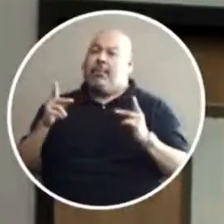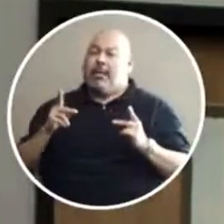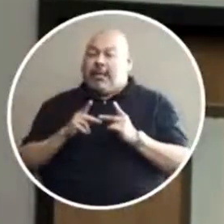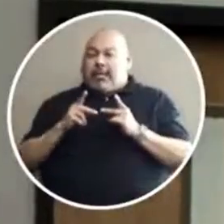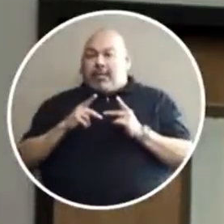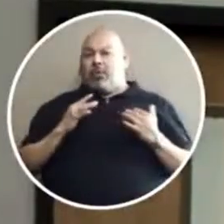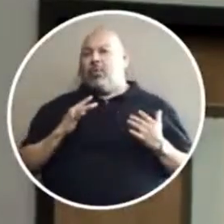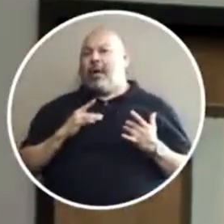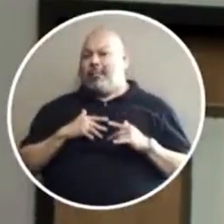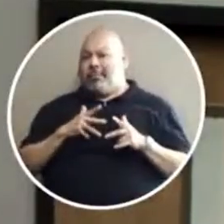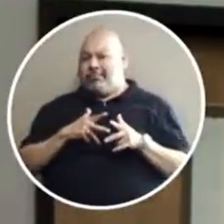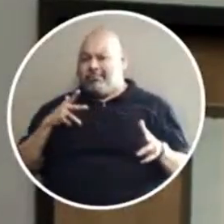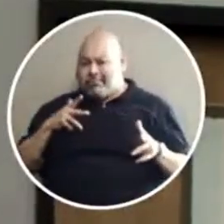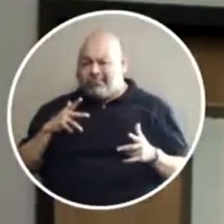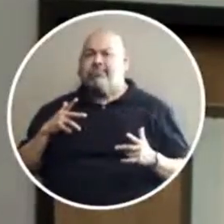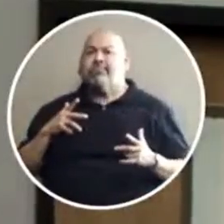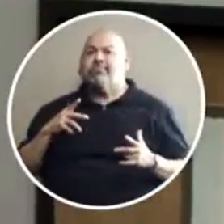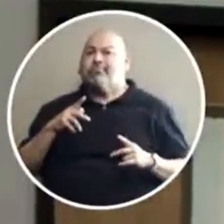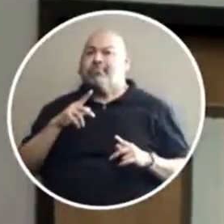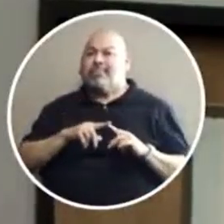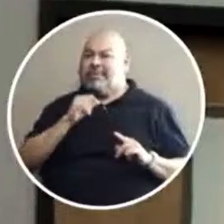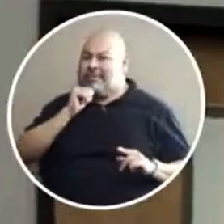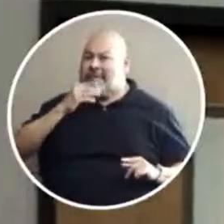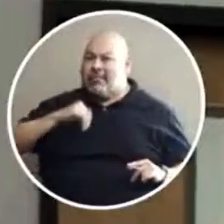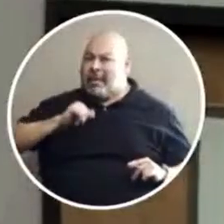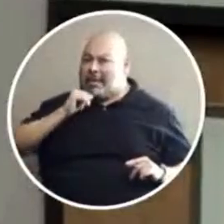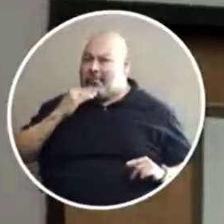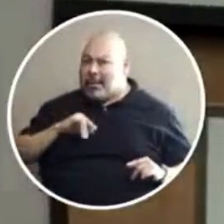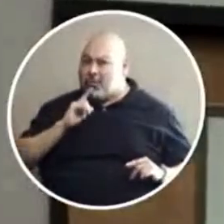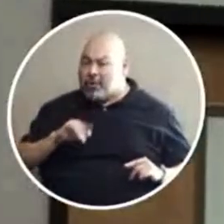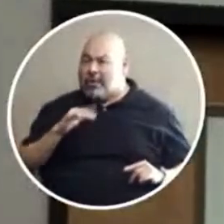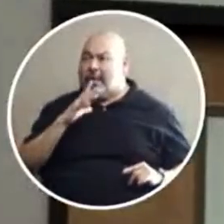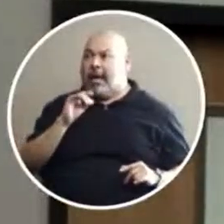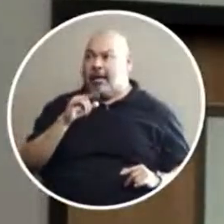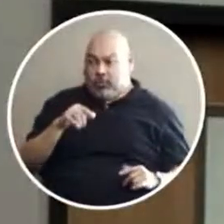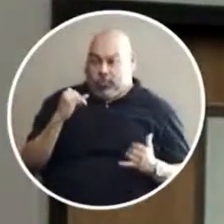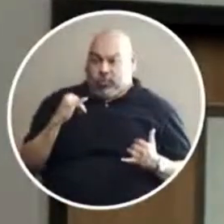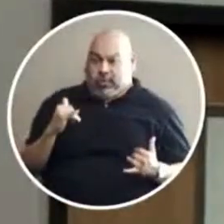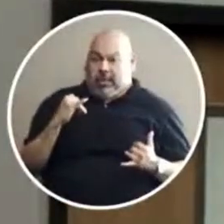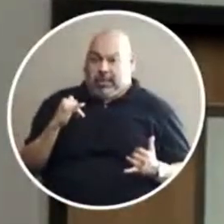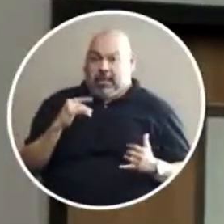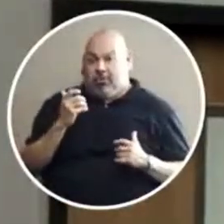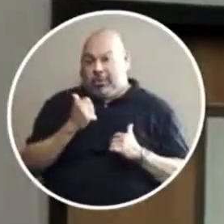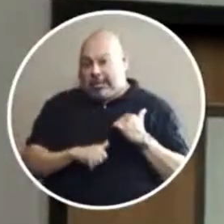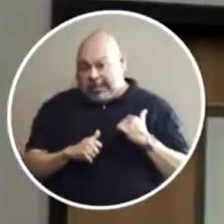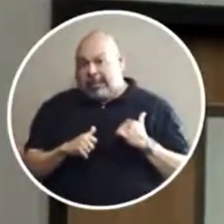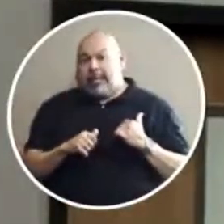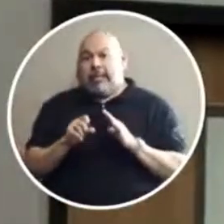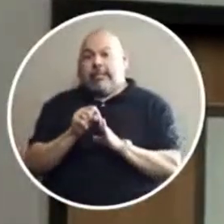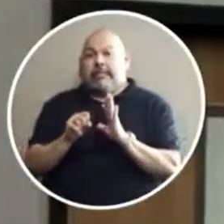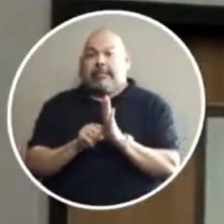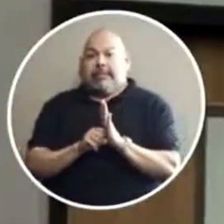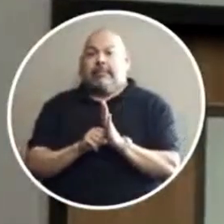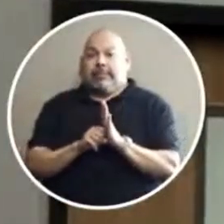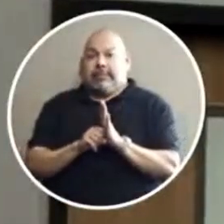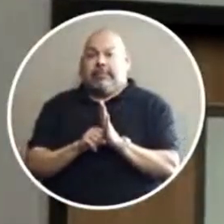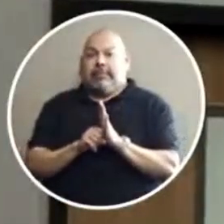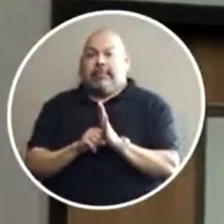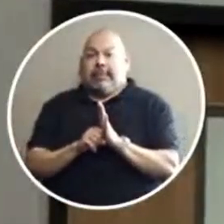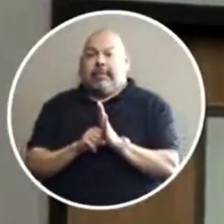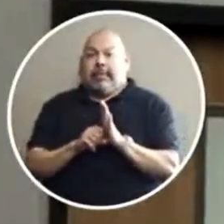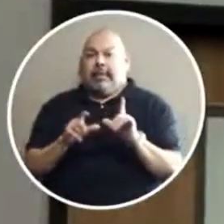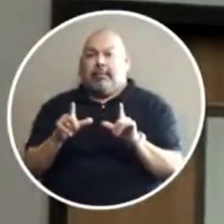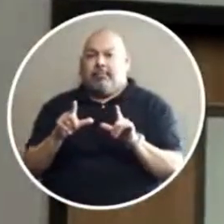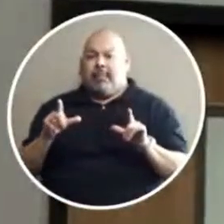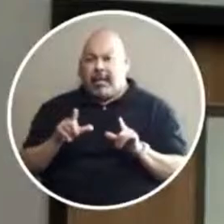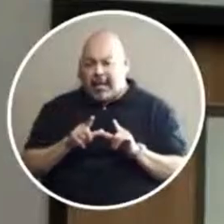The wait's a little bit longer, but it's not too bad. Right now, each state location for the mega sites